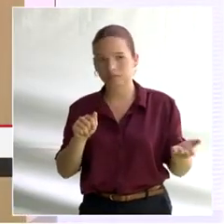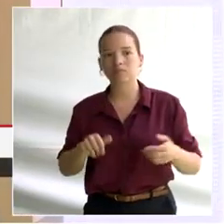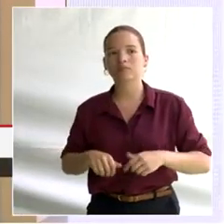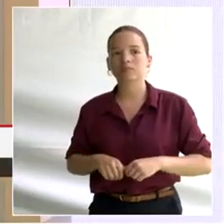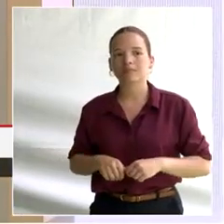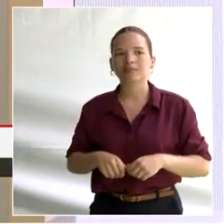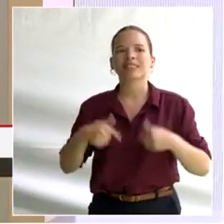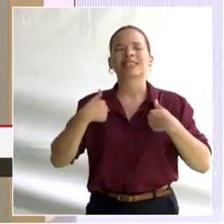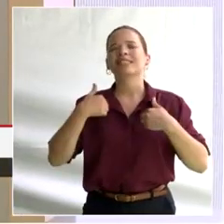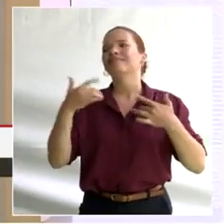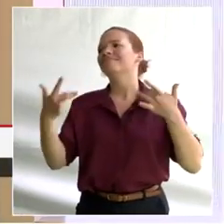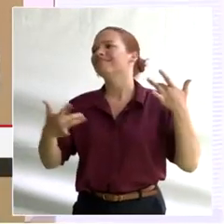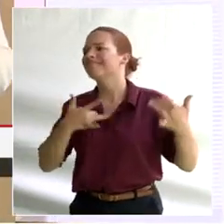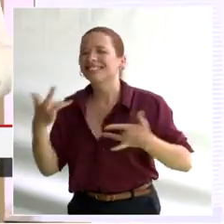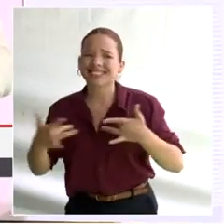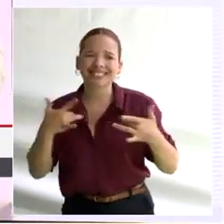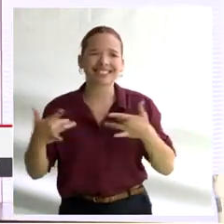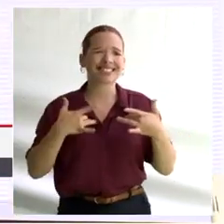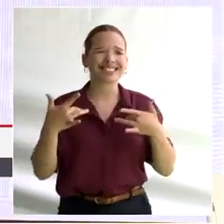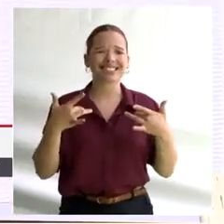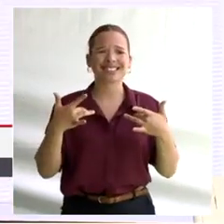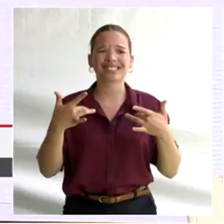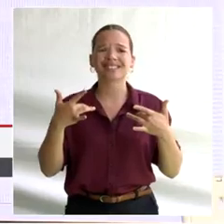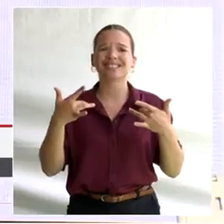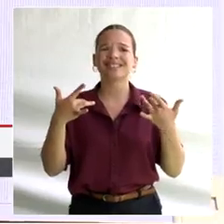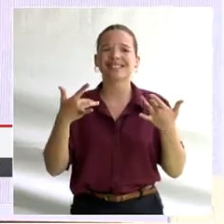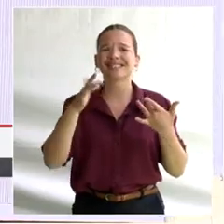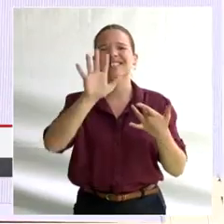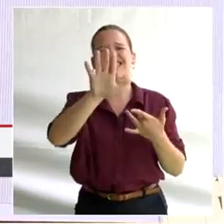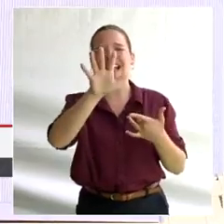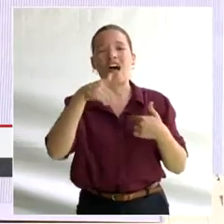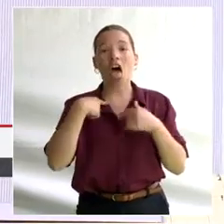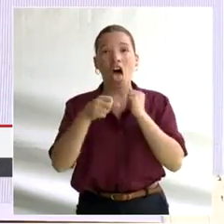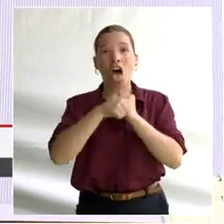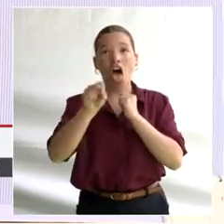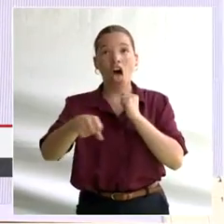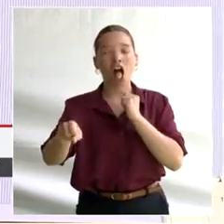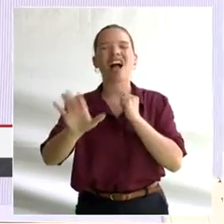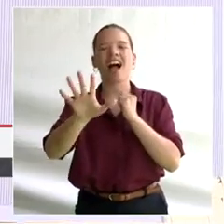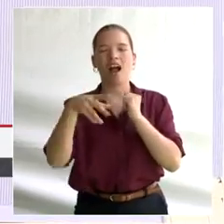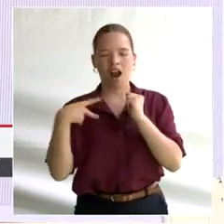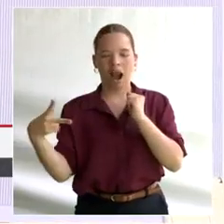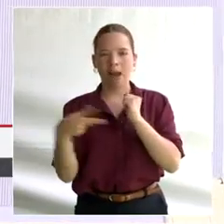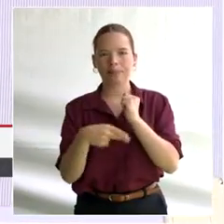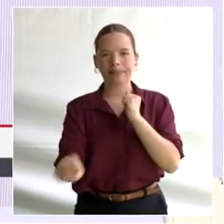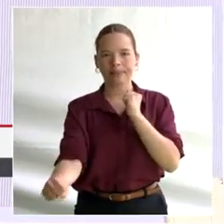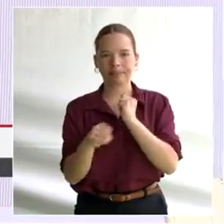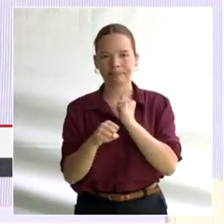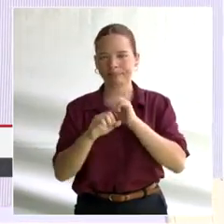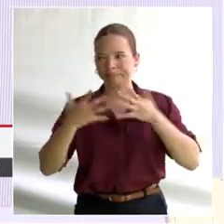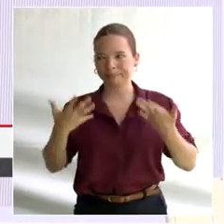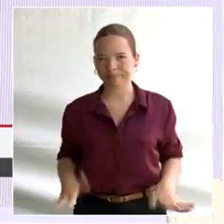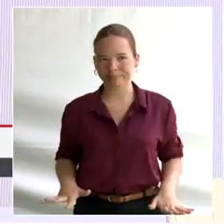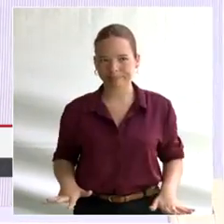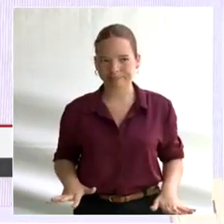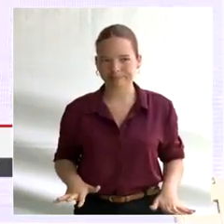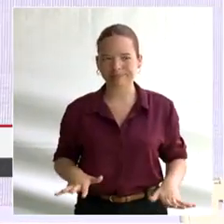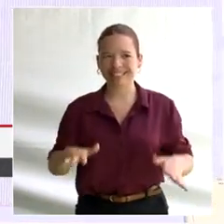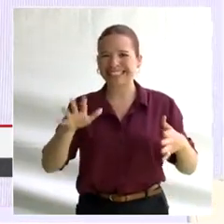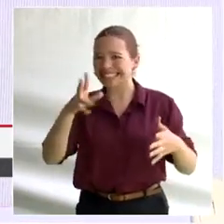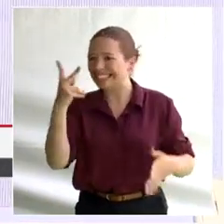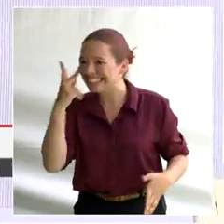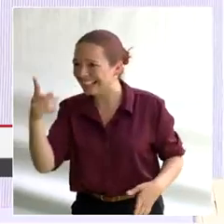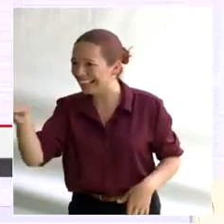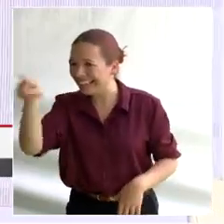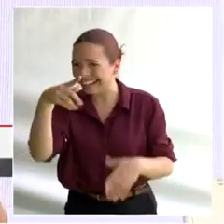will keep this short. But first of all, I love that everybody's embracing the word Mubadala and being able to say it. Been very impressed. So